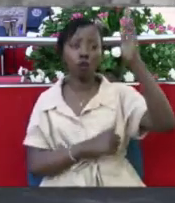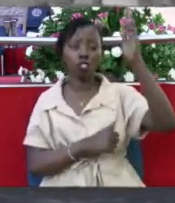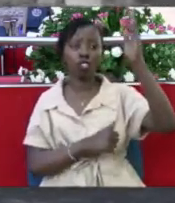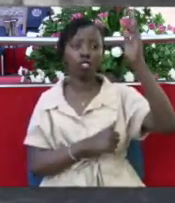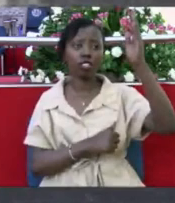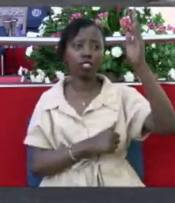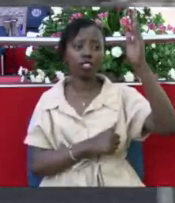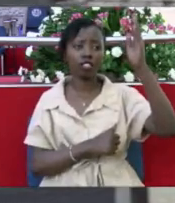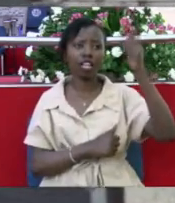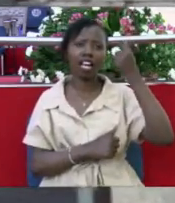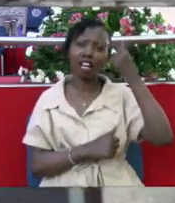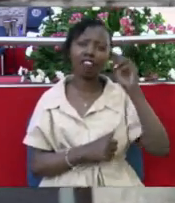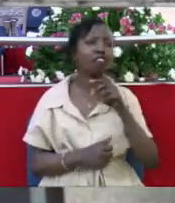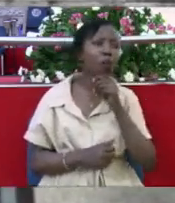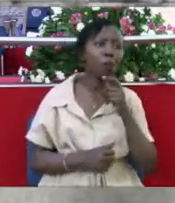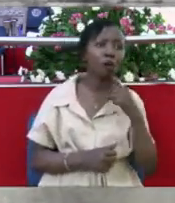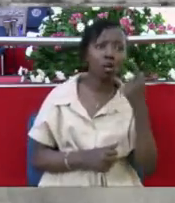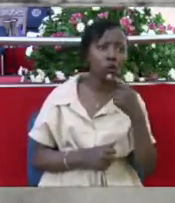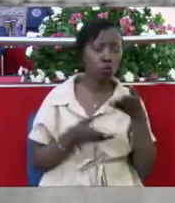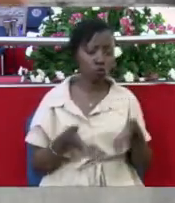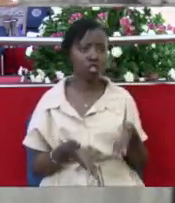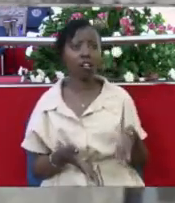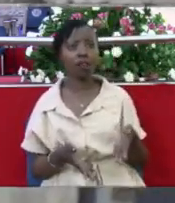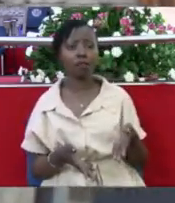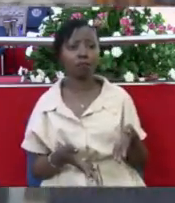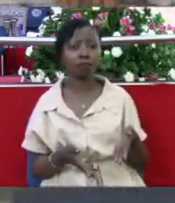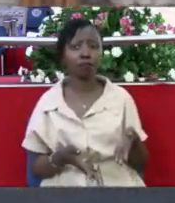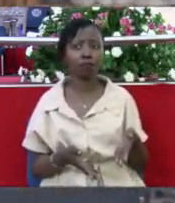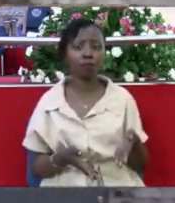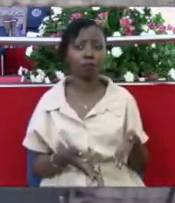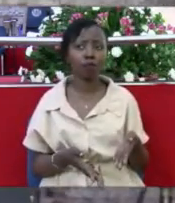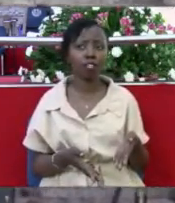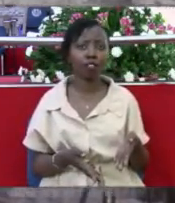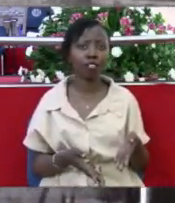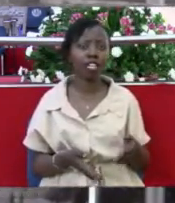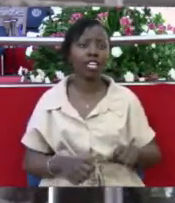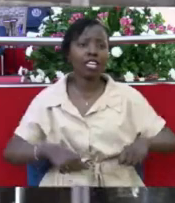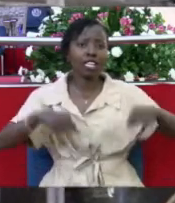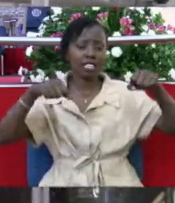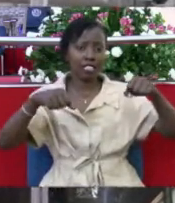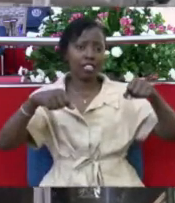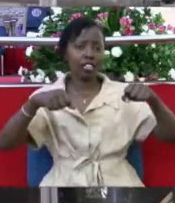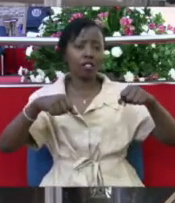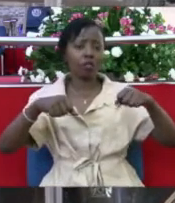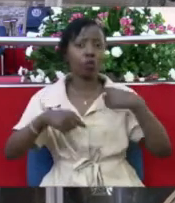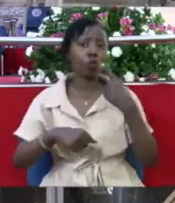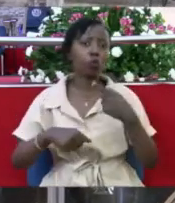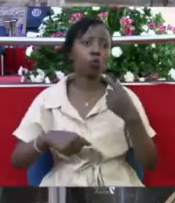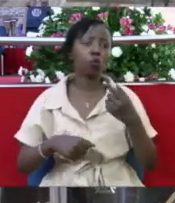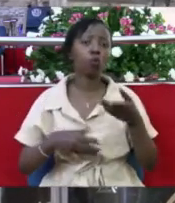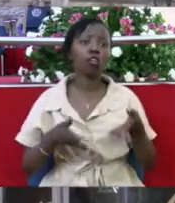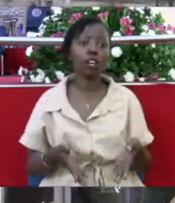the men that are here, now wanaume walioko hapa, the authority that is here, wale ambao ama mamlaka